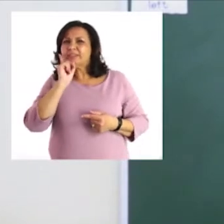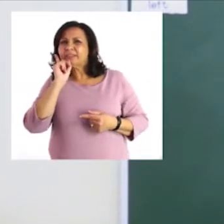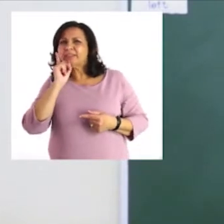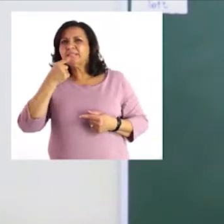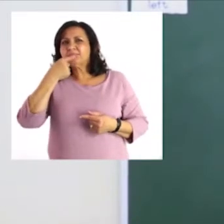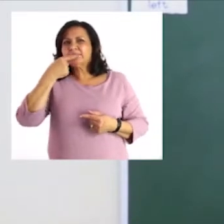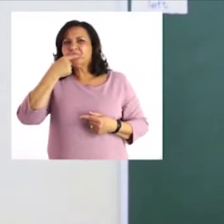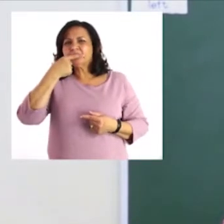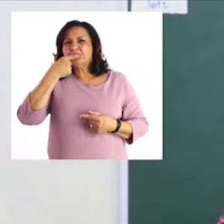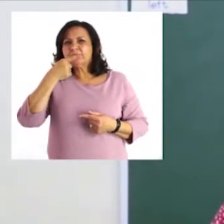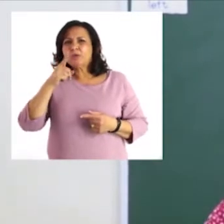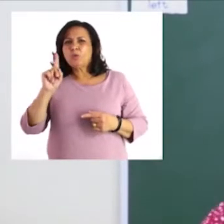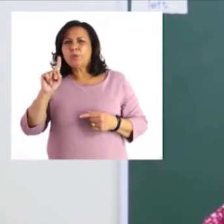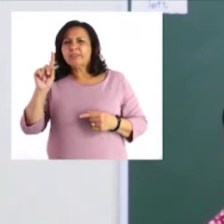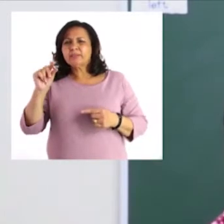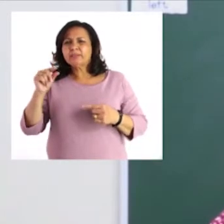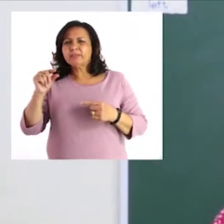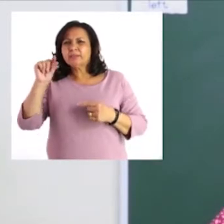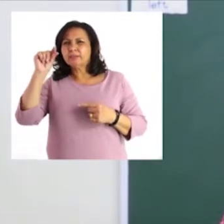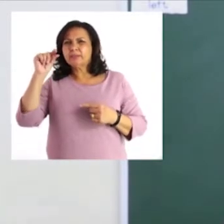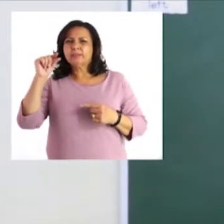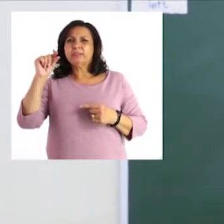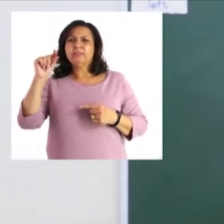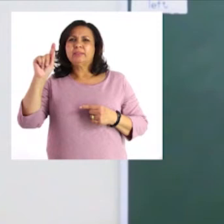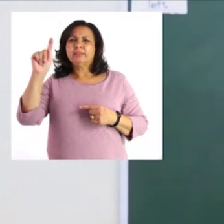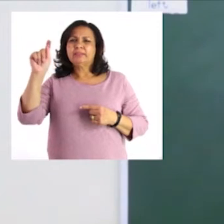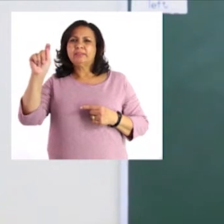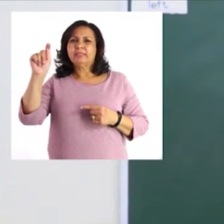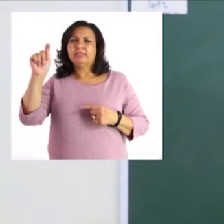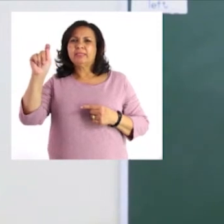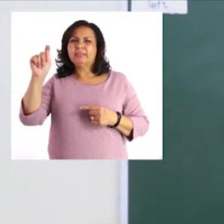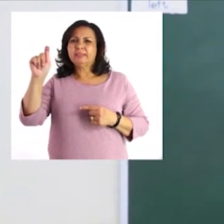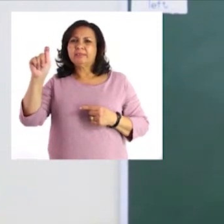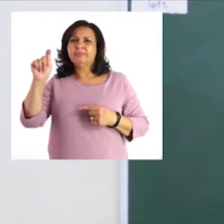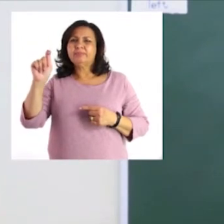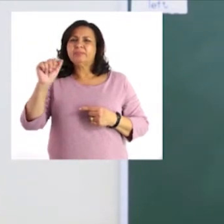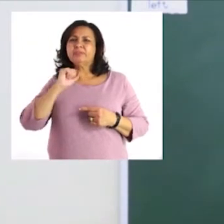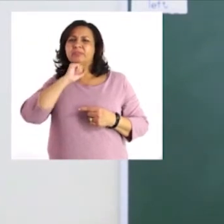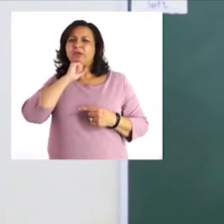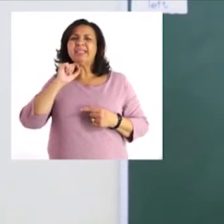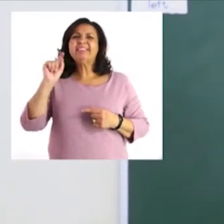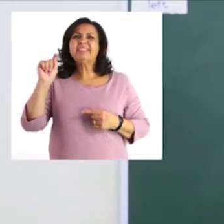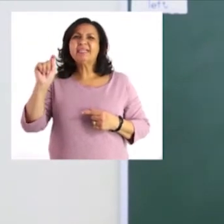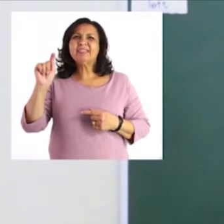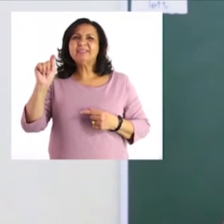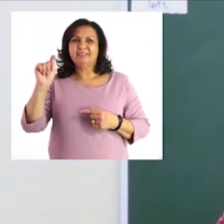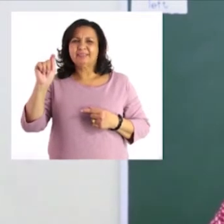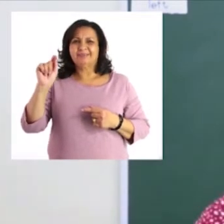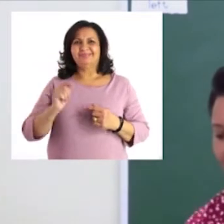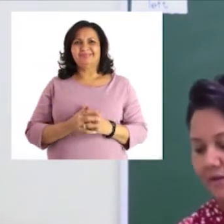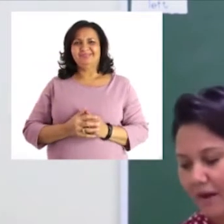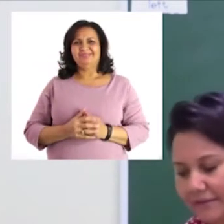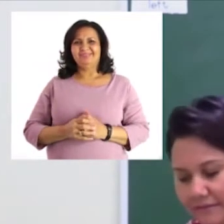Toothbrush. What sound would T make? T would say T, T.